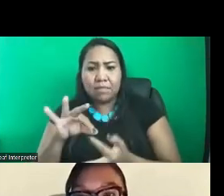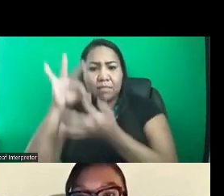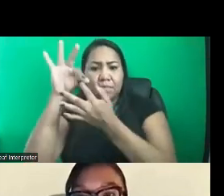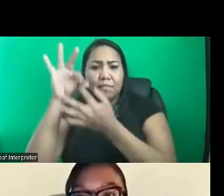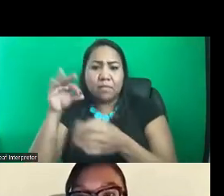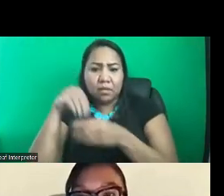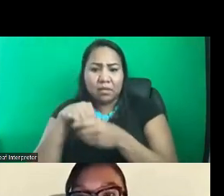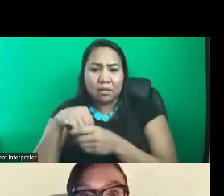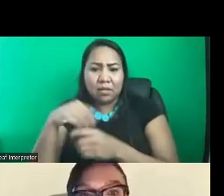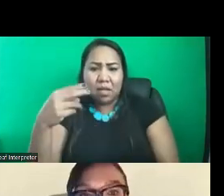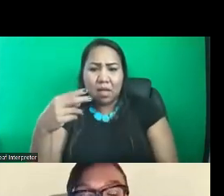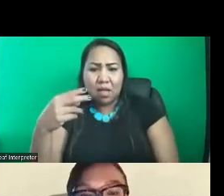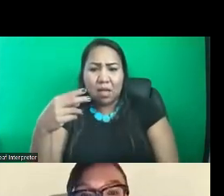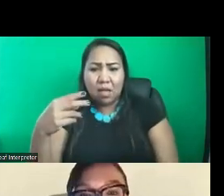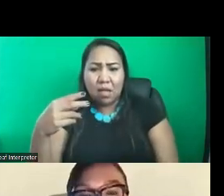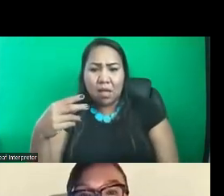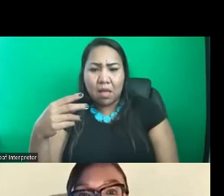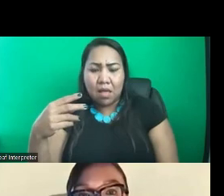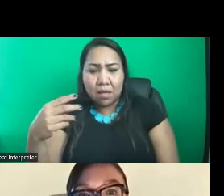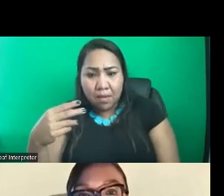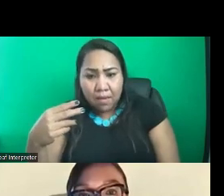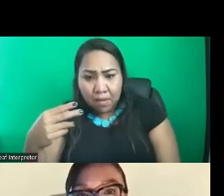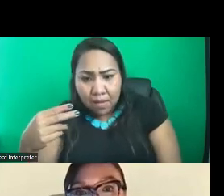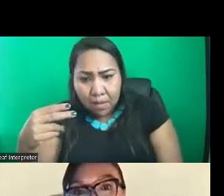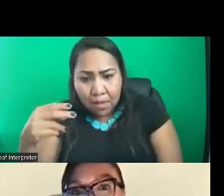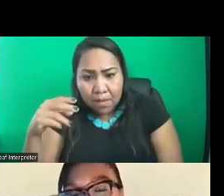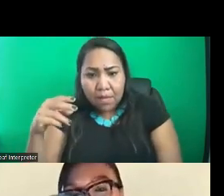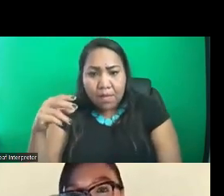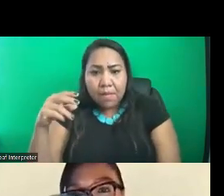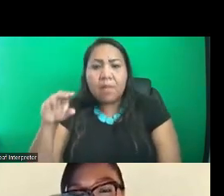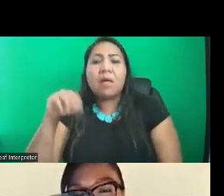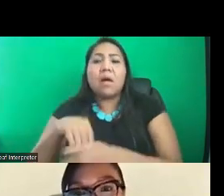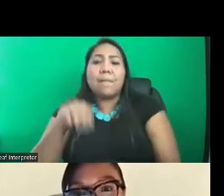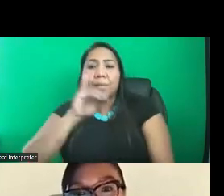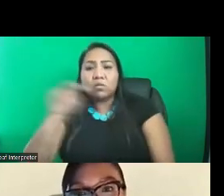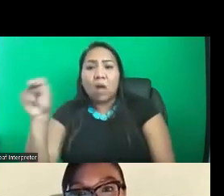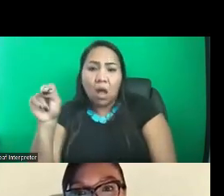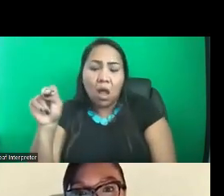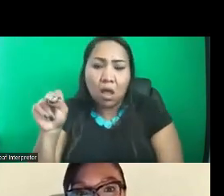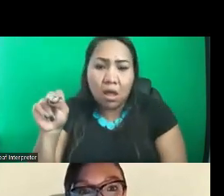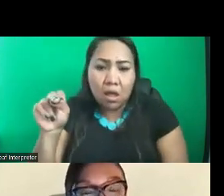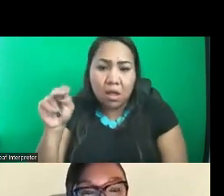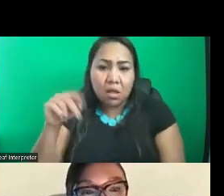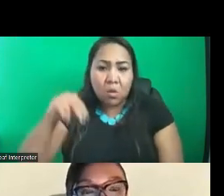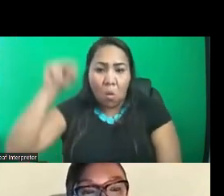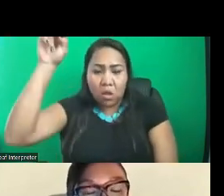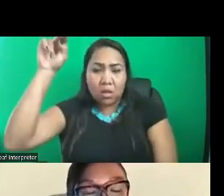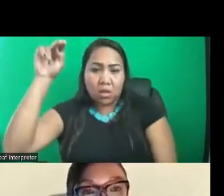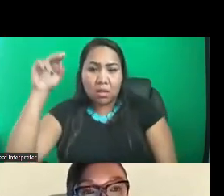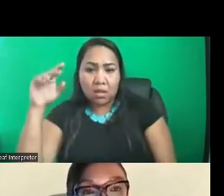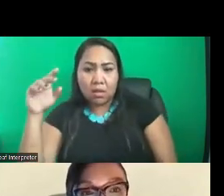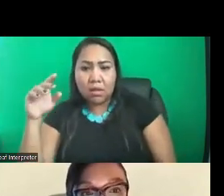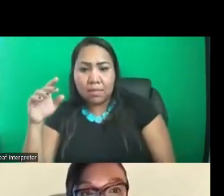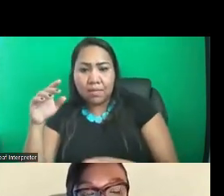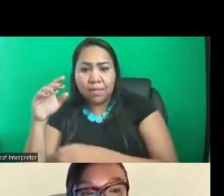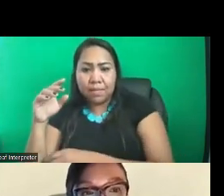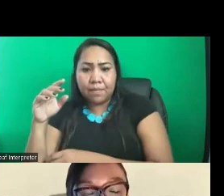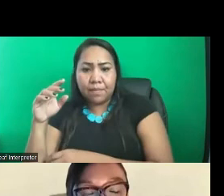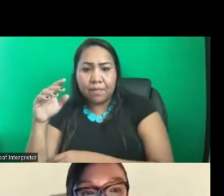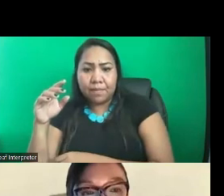he was inquiring about obtaining info on South Dakota's nursing program. So just a heads up to